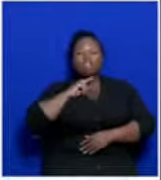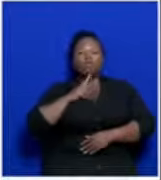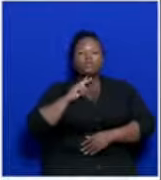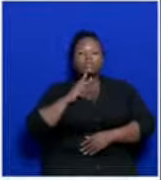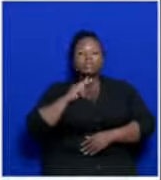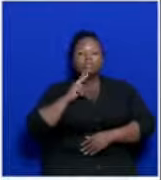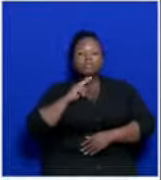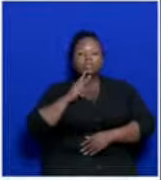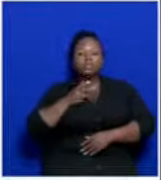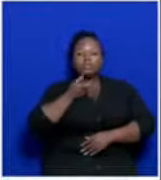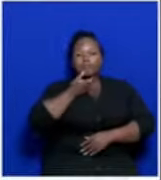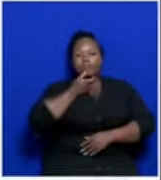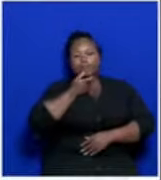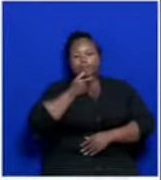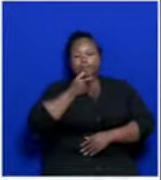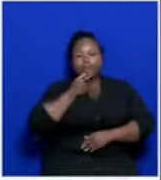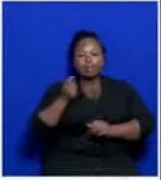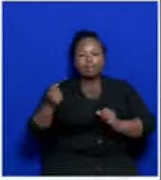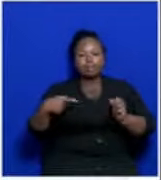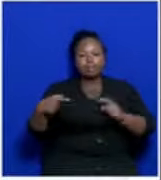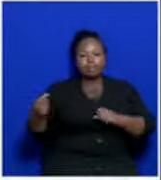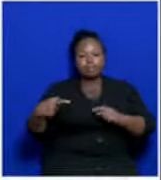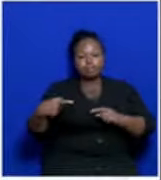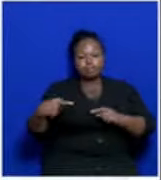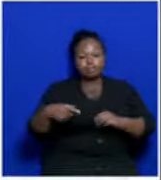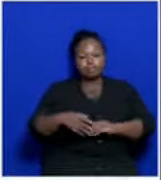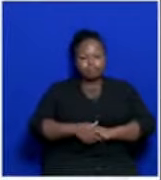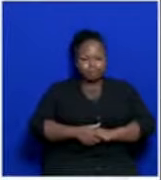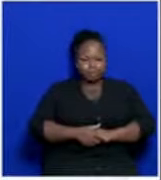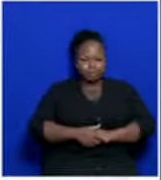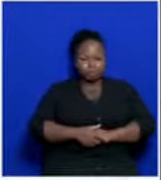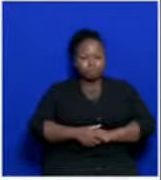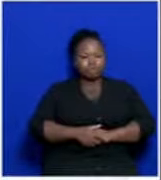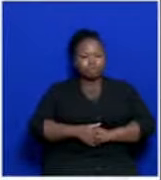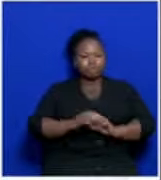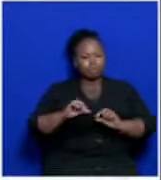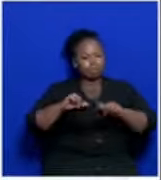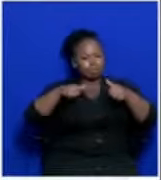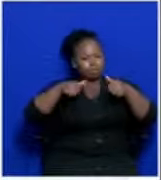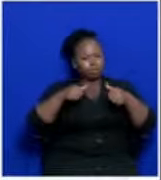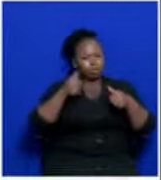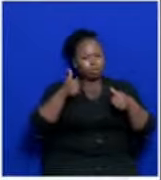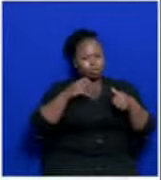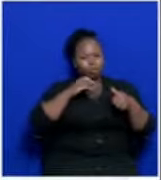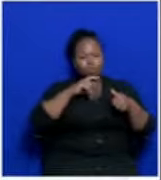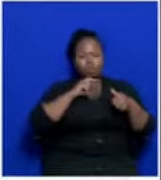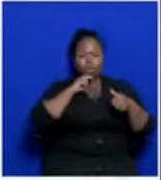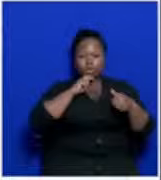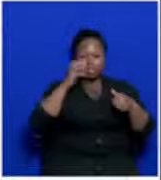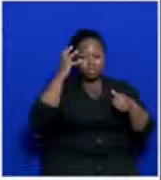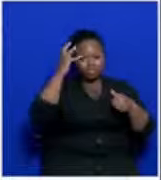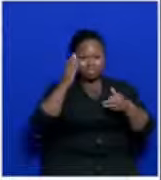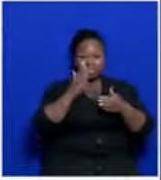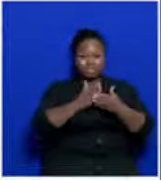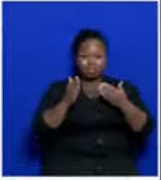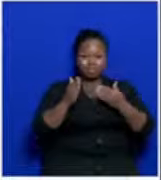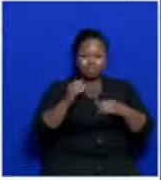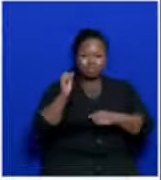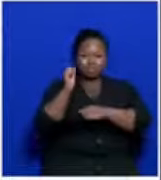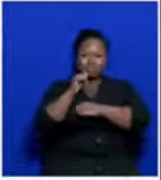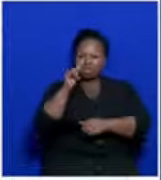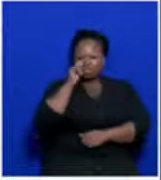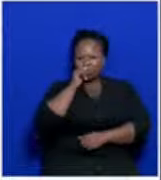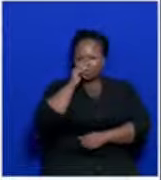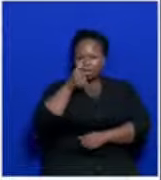notes, yes. Okay. Now, the message above reads, "Good morning, Chief. Some of your officers are just pure criminals. Can you recognize